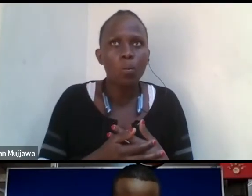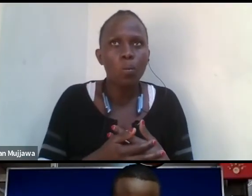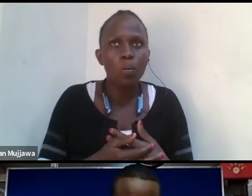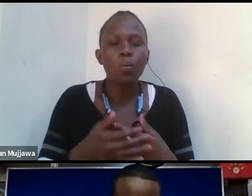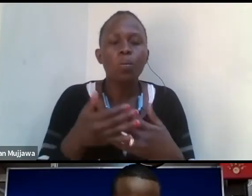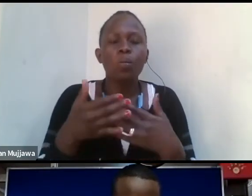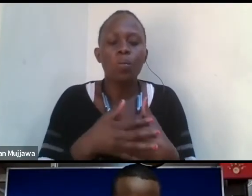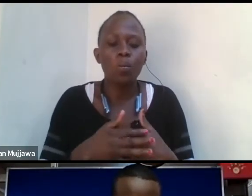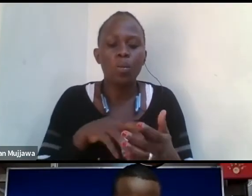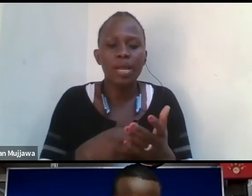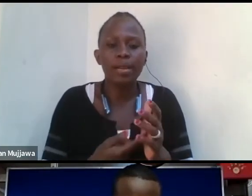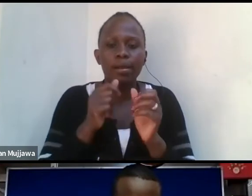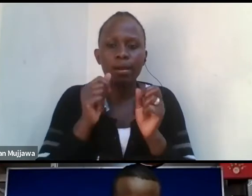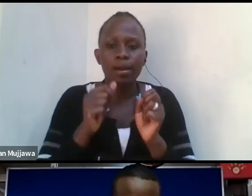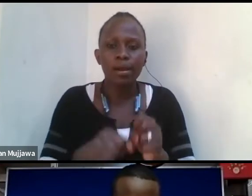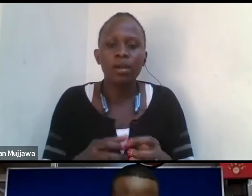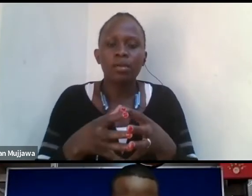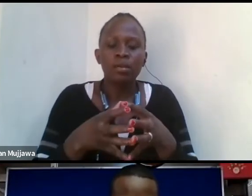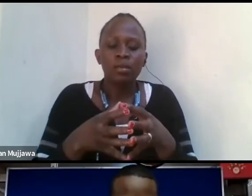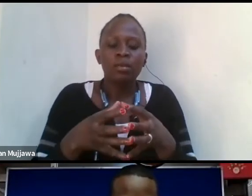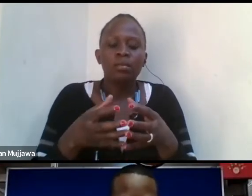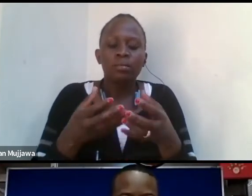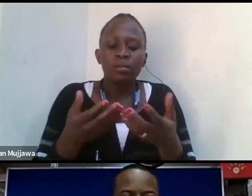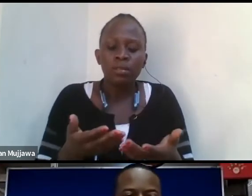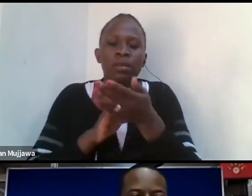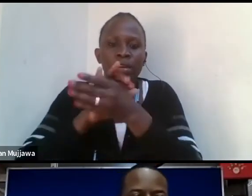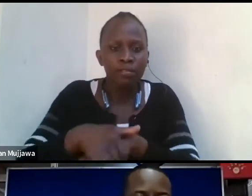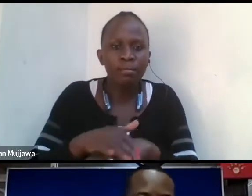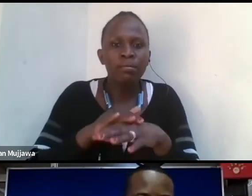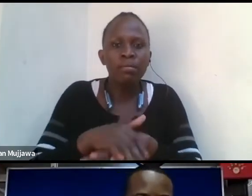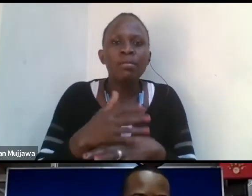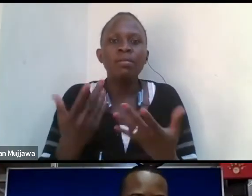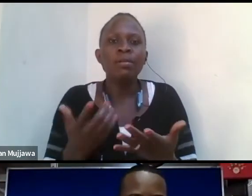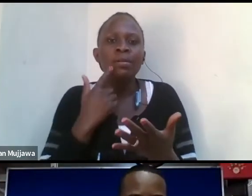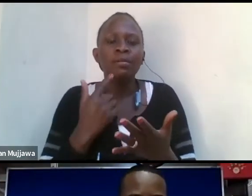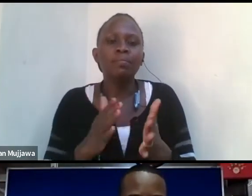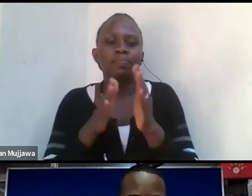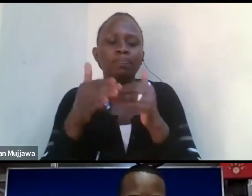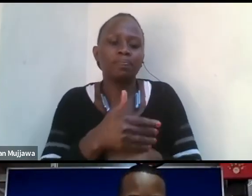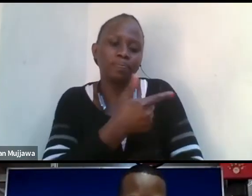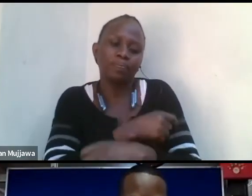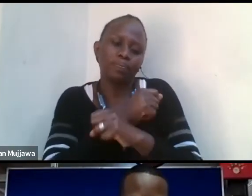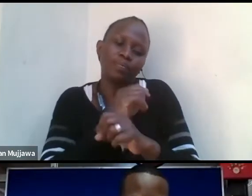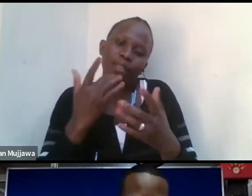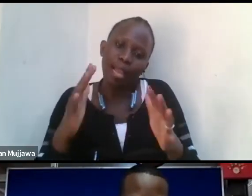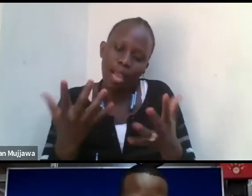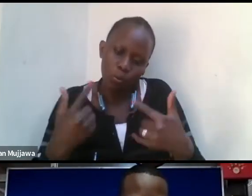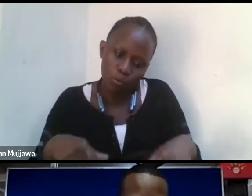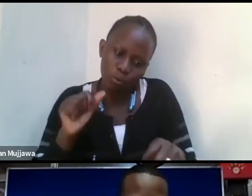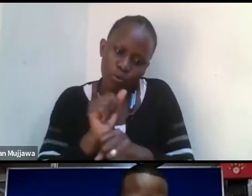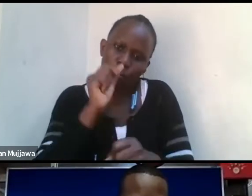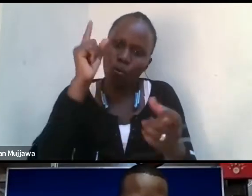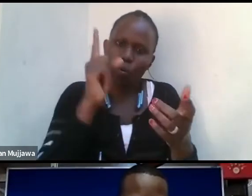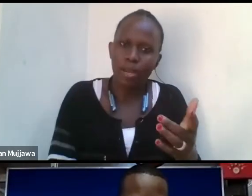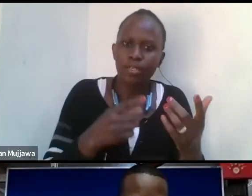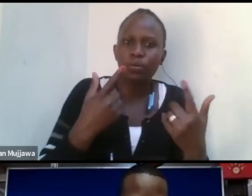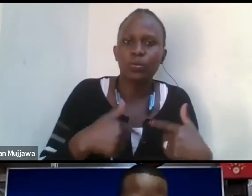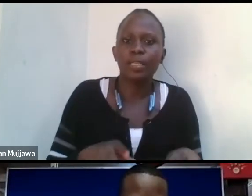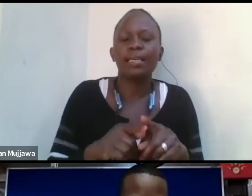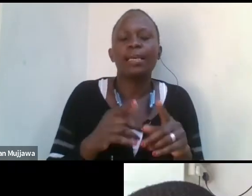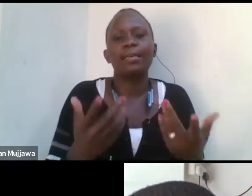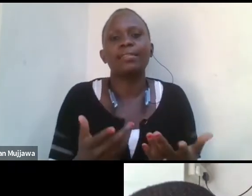an era of low access to vaccines, what do we do as manufacturers to address these disruptions? Then